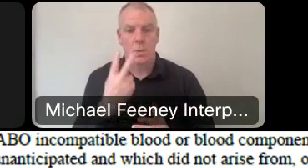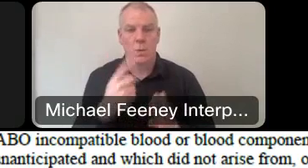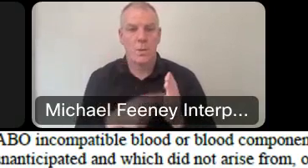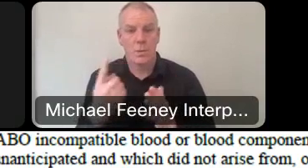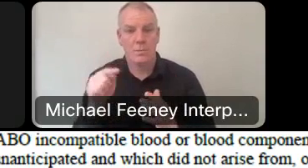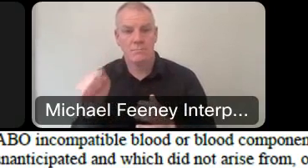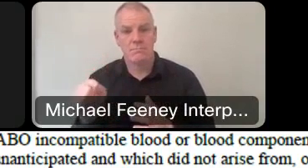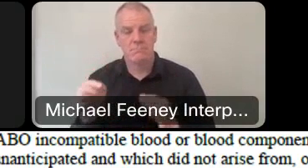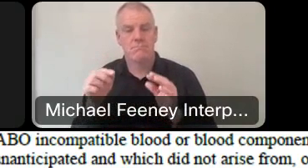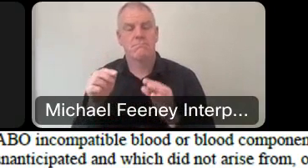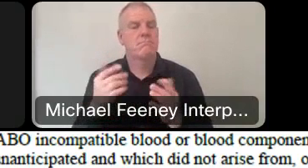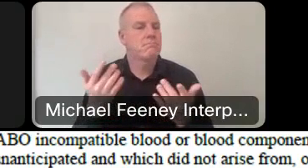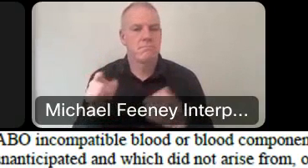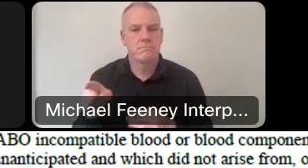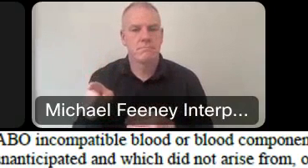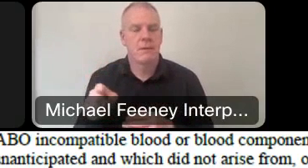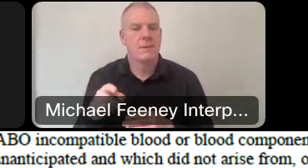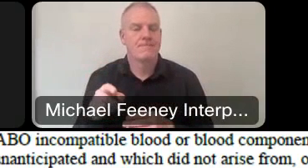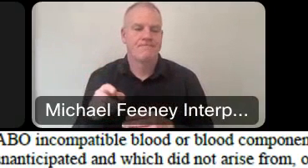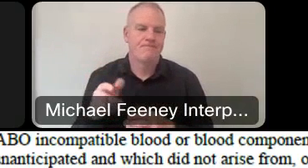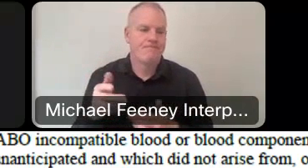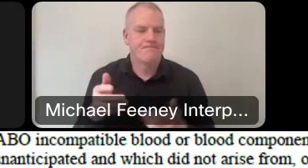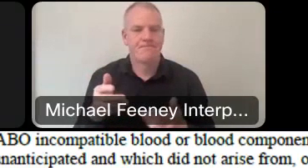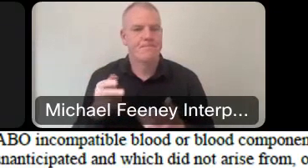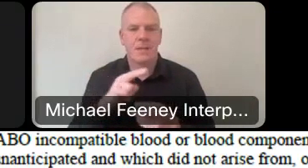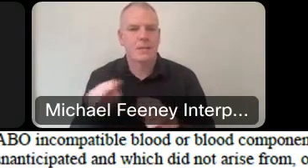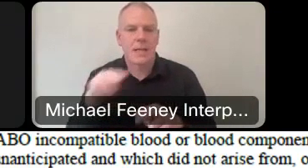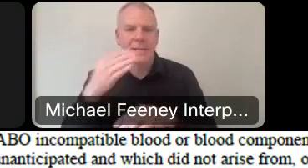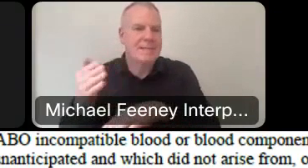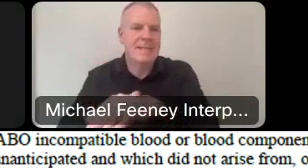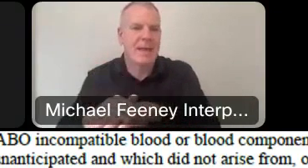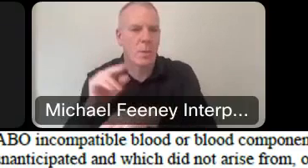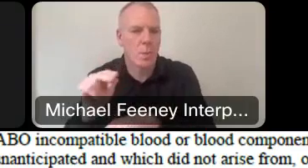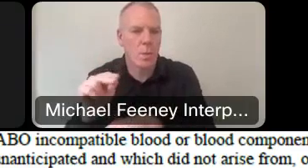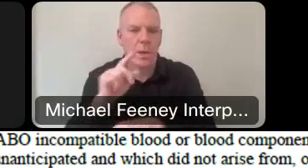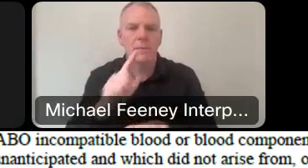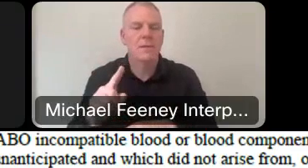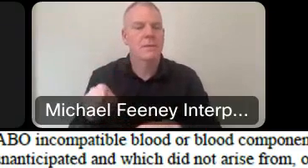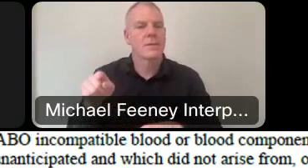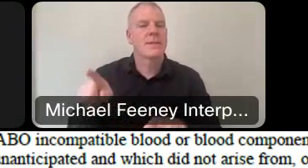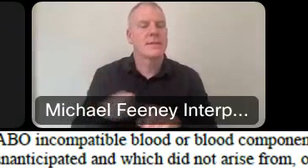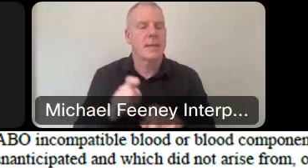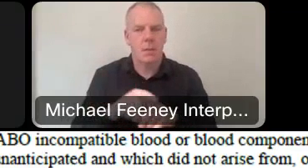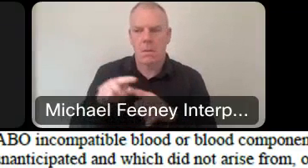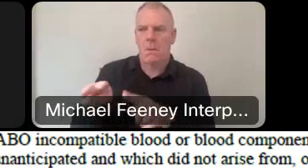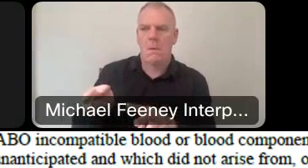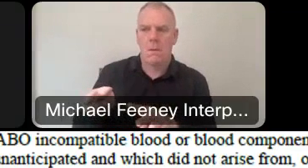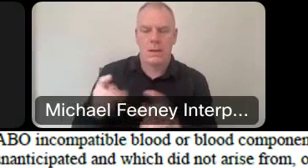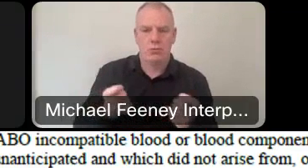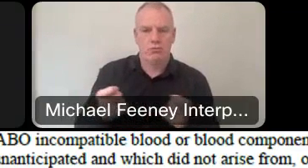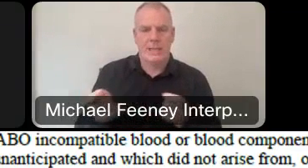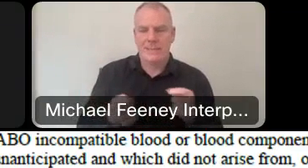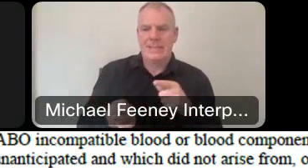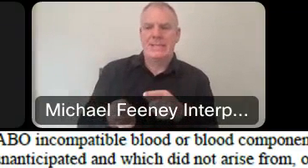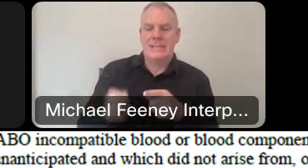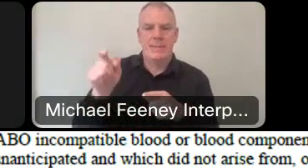relates, so this is where there's not necessarily a death of the patient, but there is a consideration of the treatment for